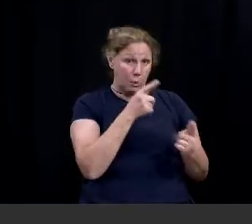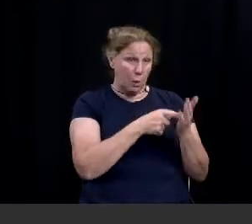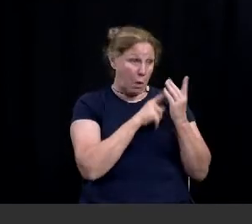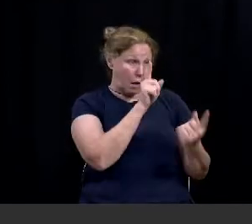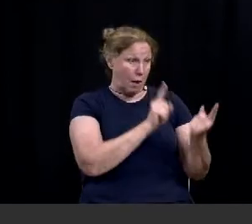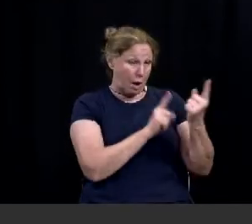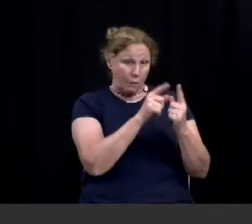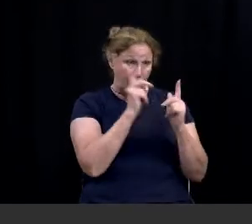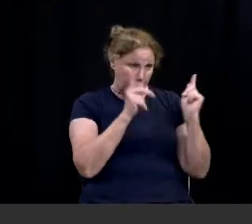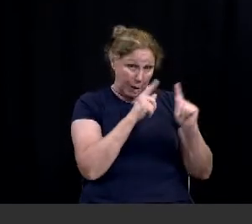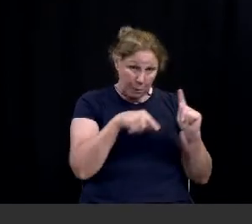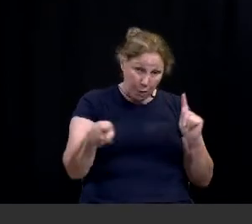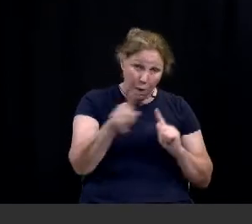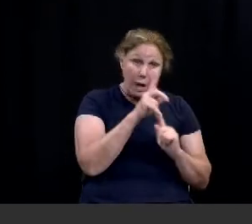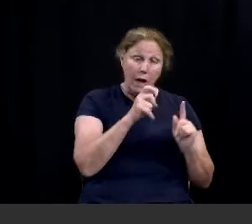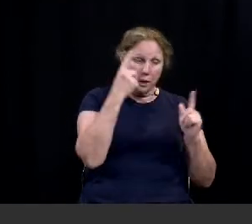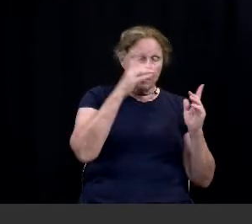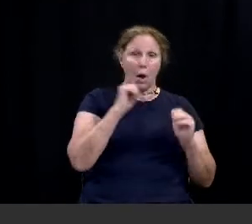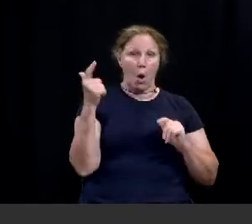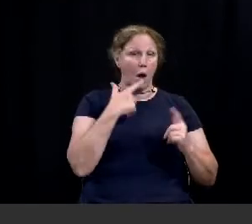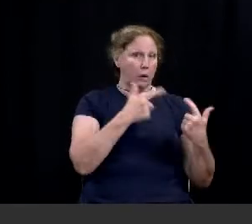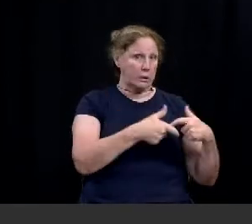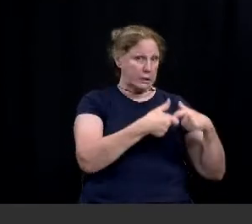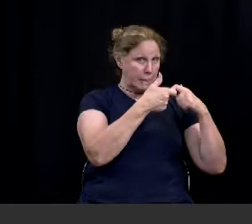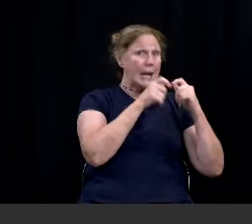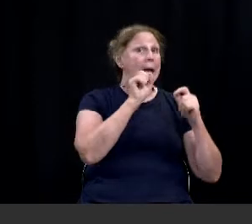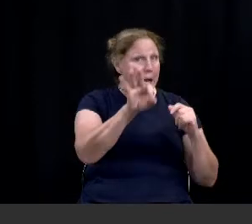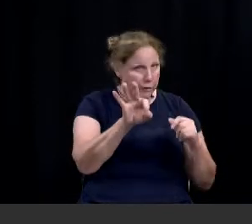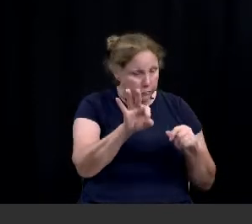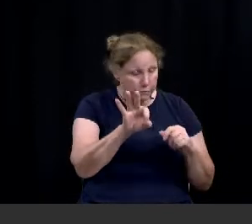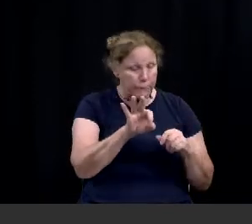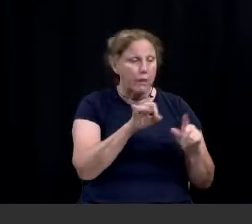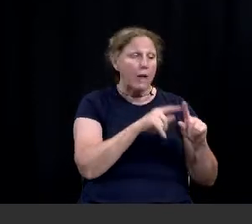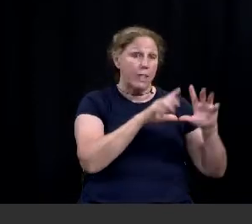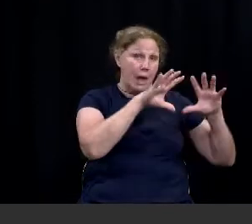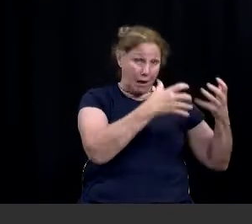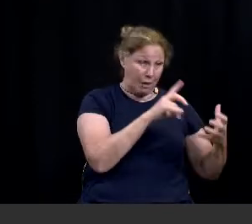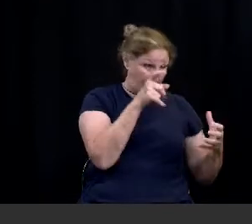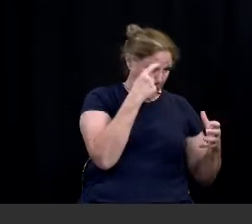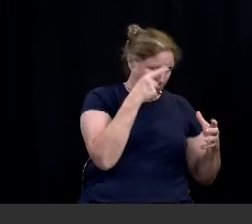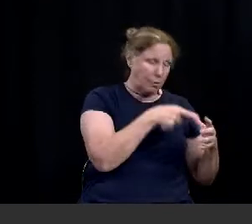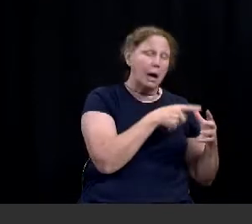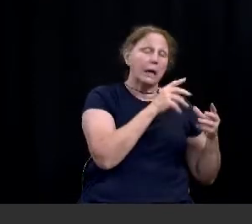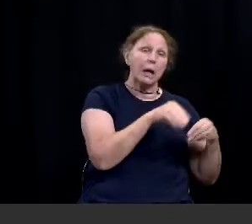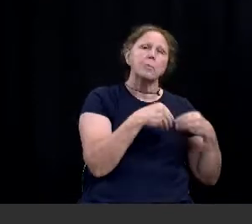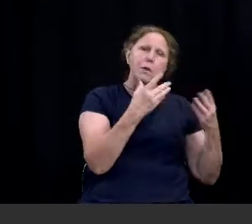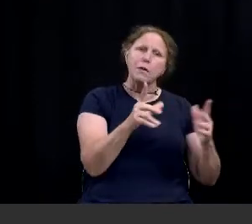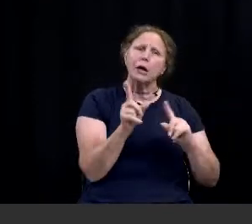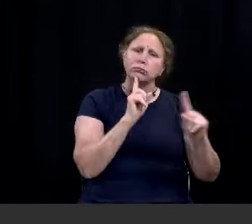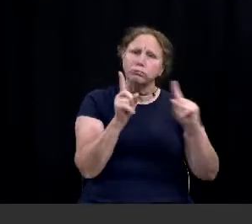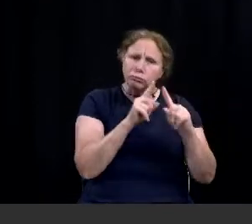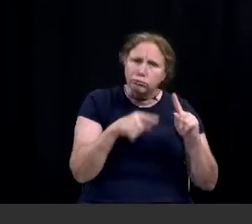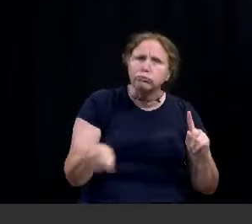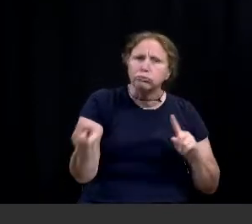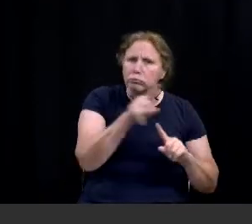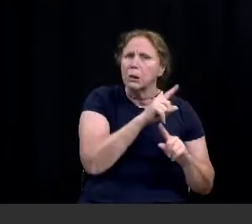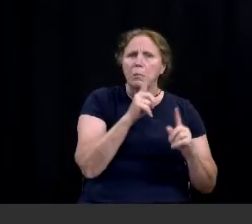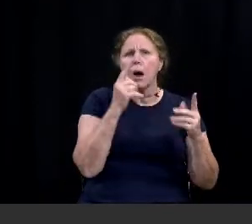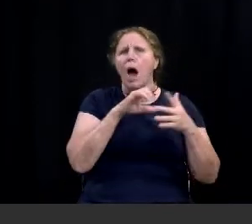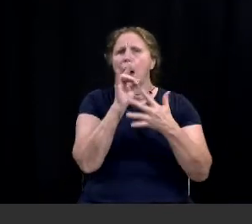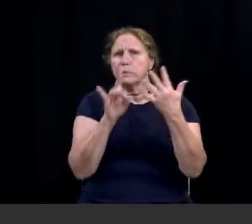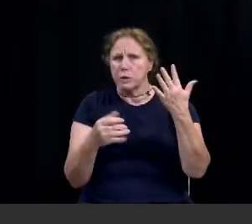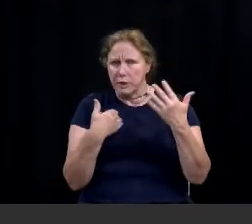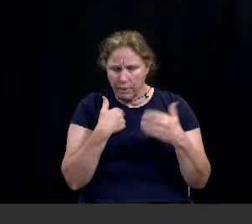of the public and public officials are suspended, provided, however, that the governmental body offers alternative methods of communication of our public officials. This